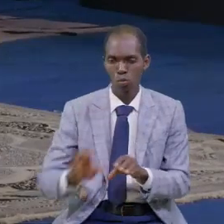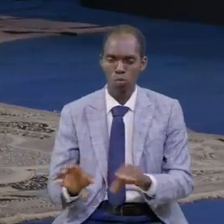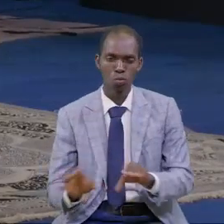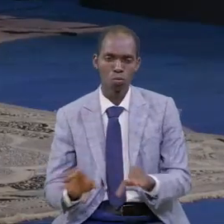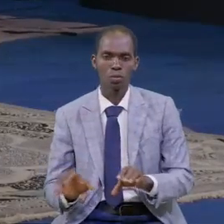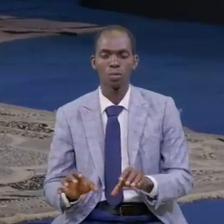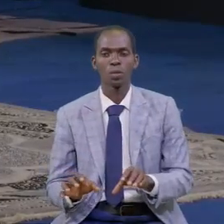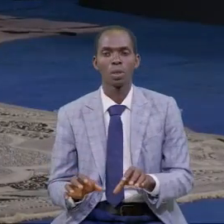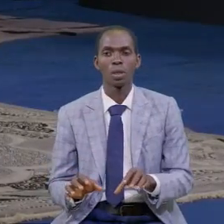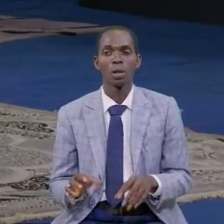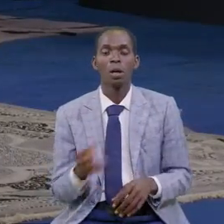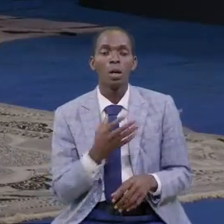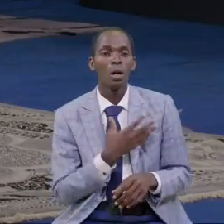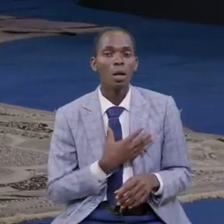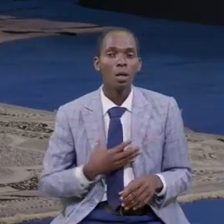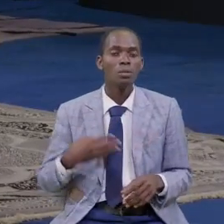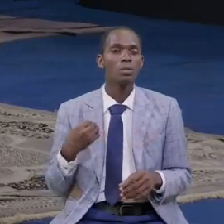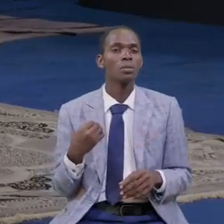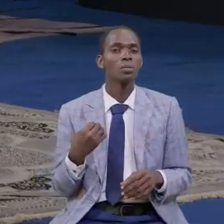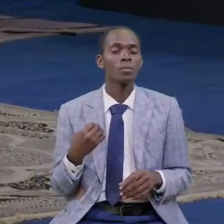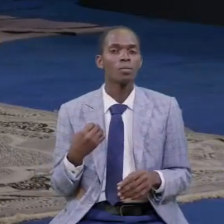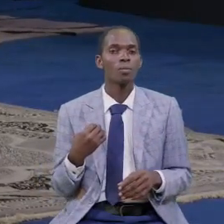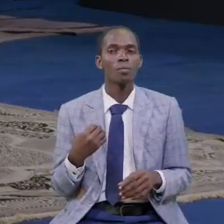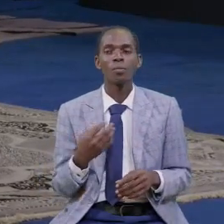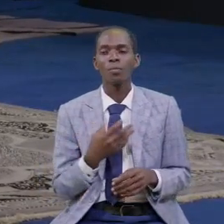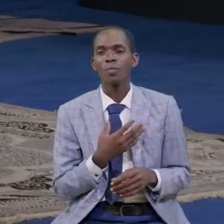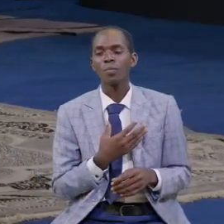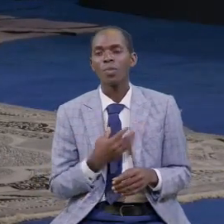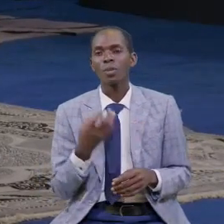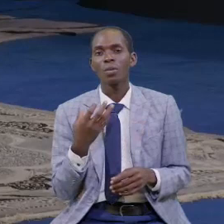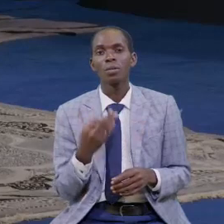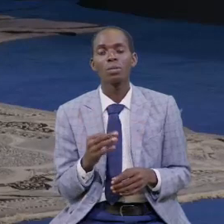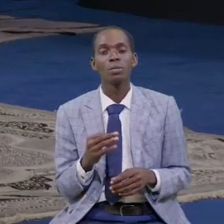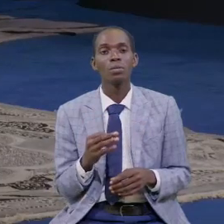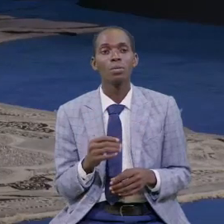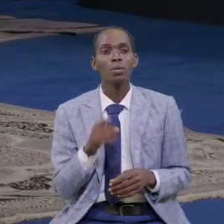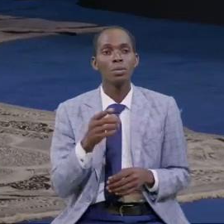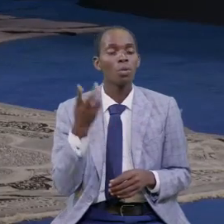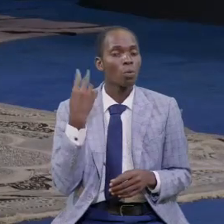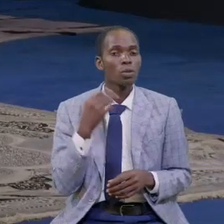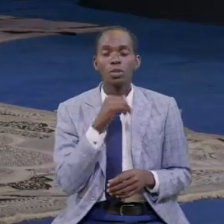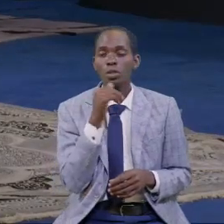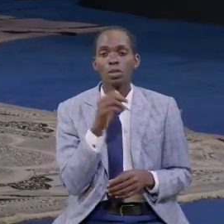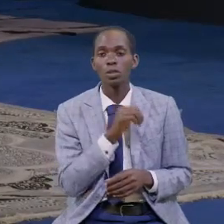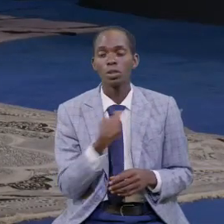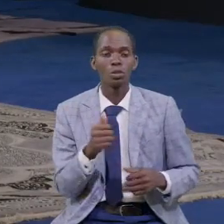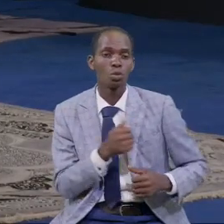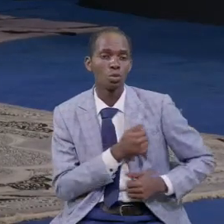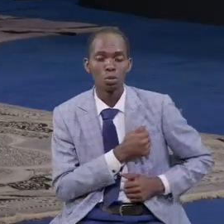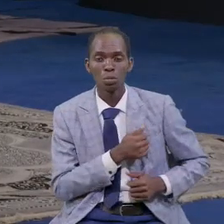were things he did. He was a strong mind. He wasn't a soldier, but he had the mind of a